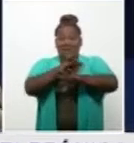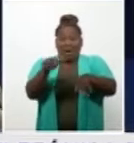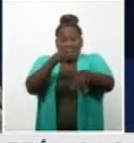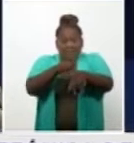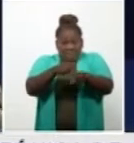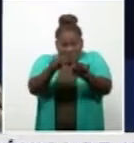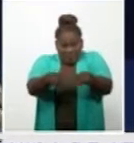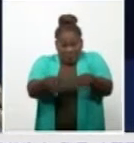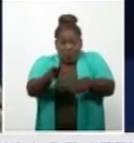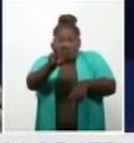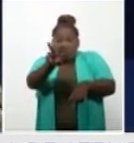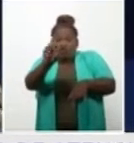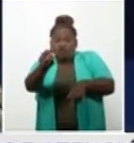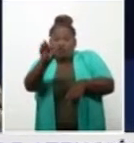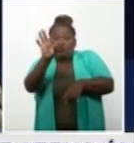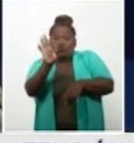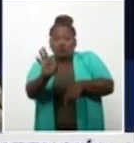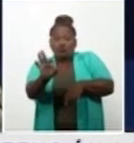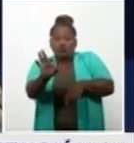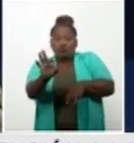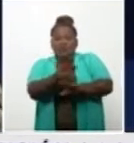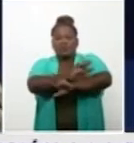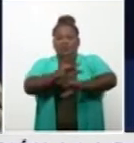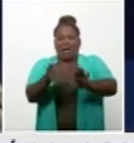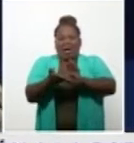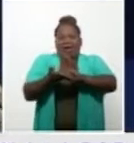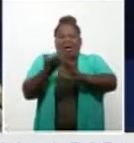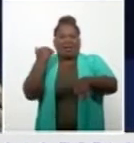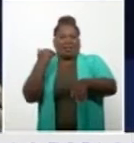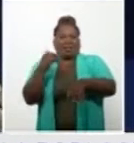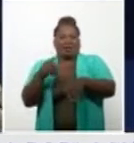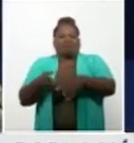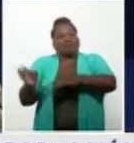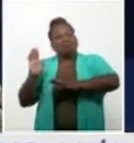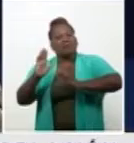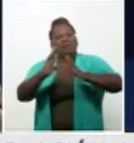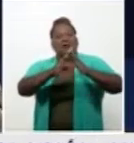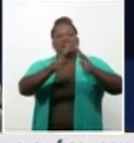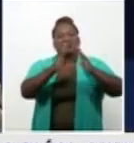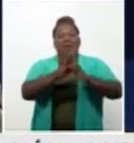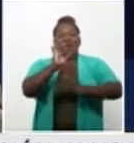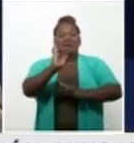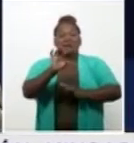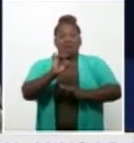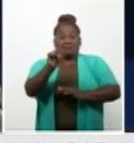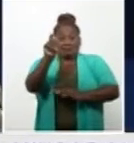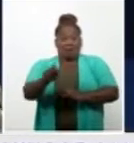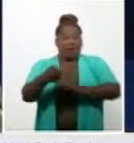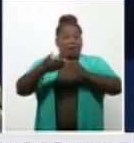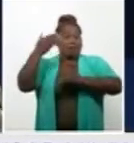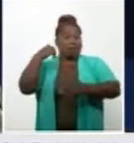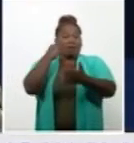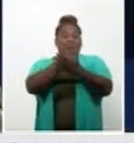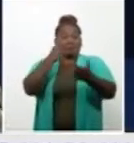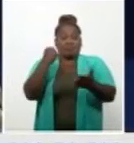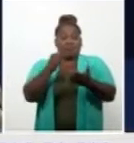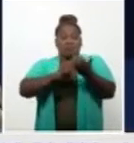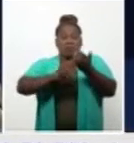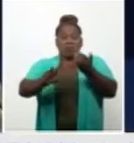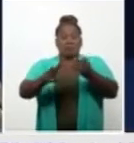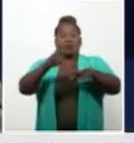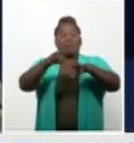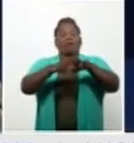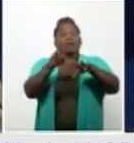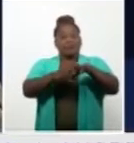235, and 208 of them have already been discharged. The 15 cases diagnosed yesterday are